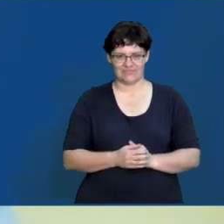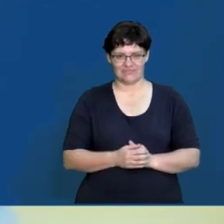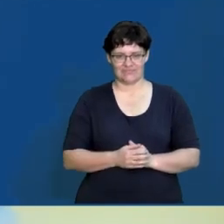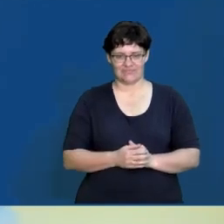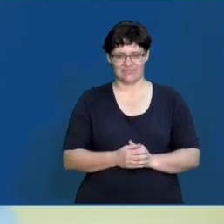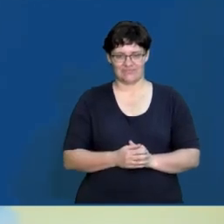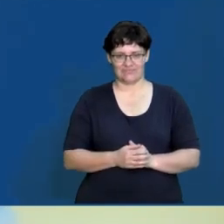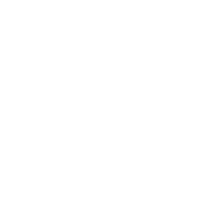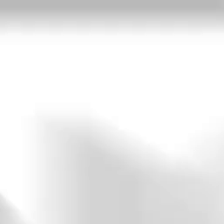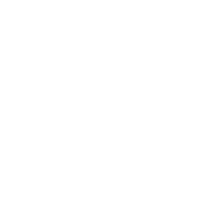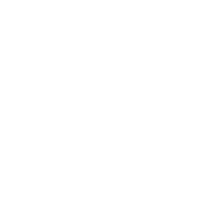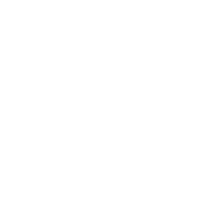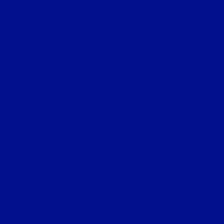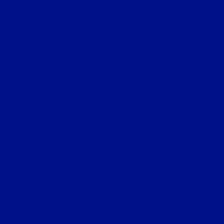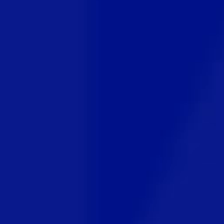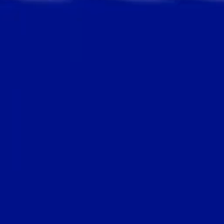you straight after this.